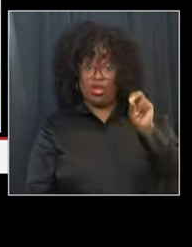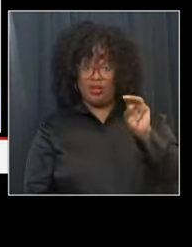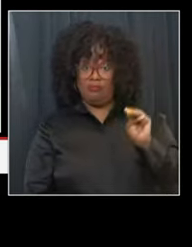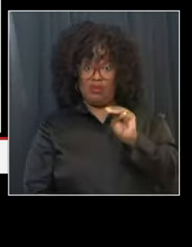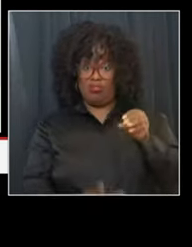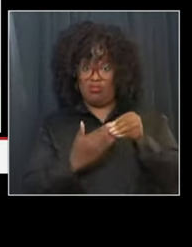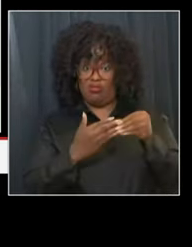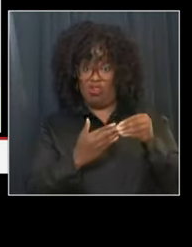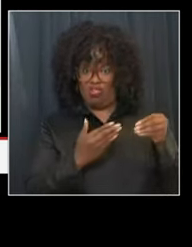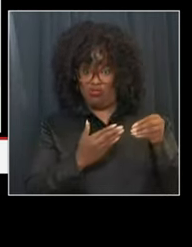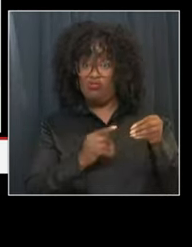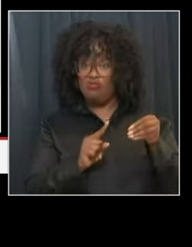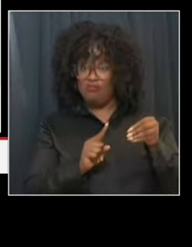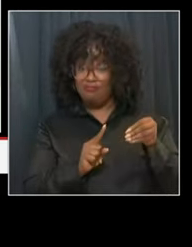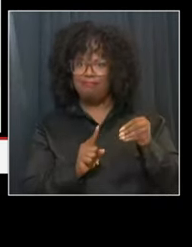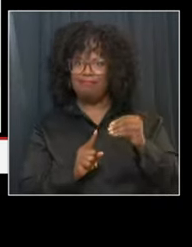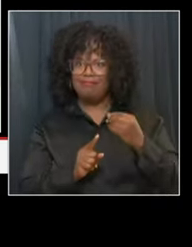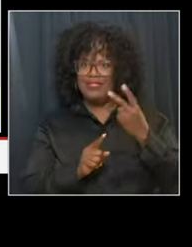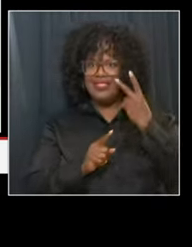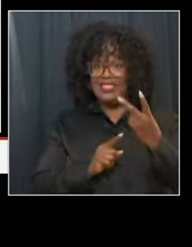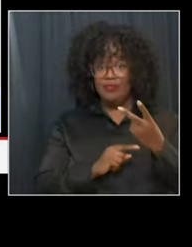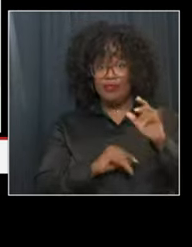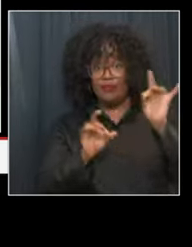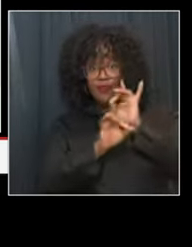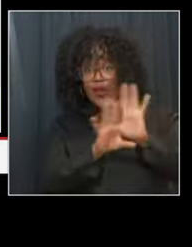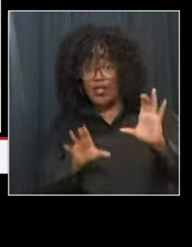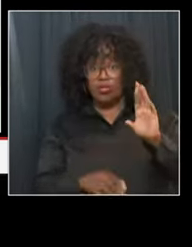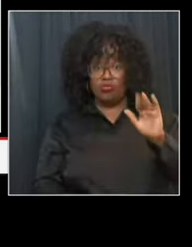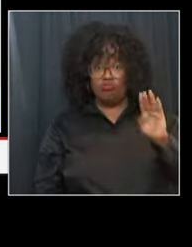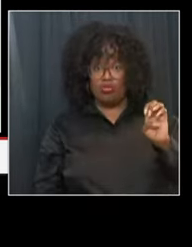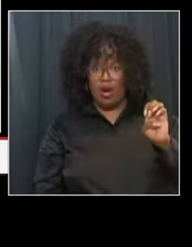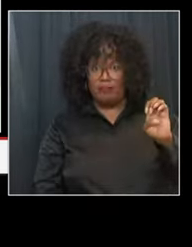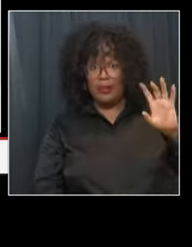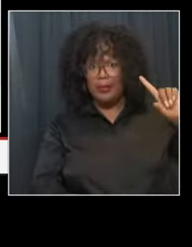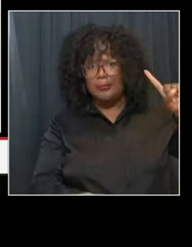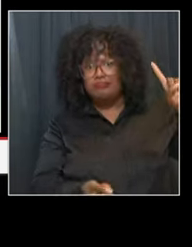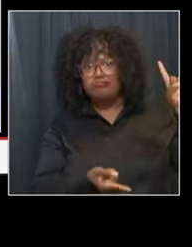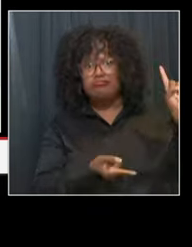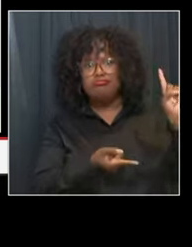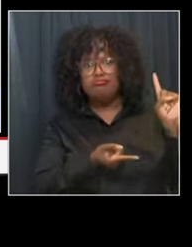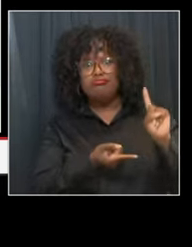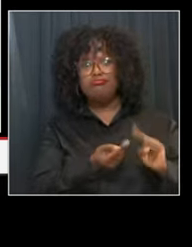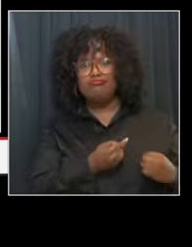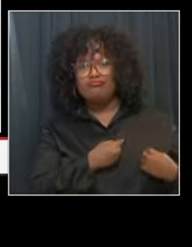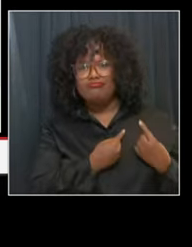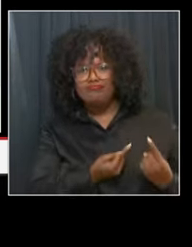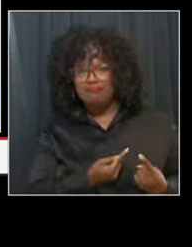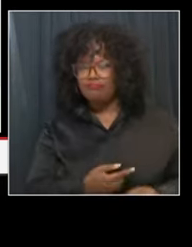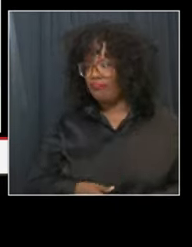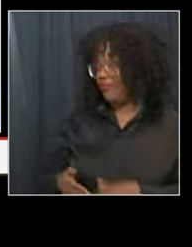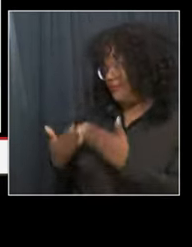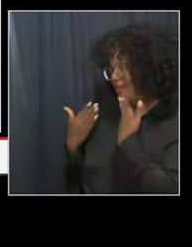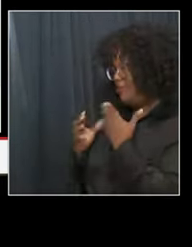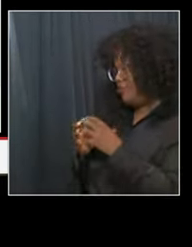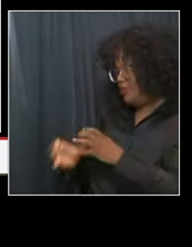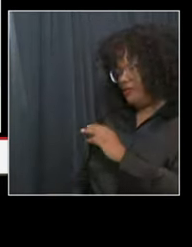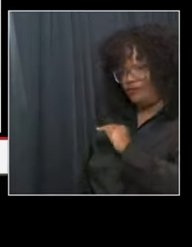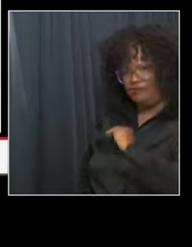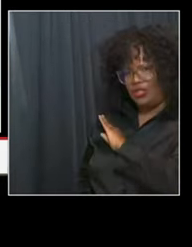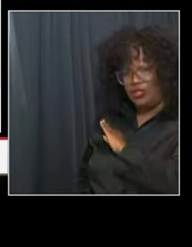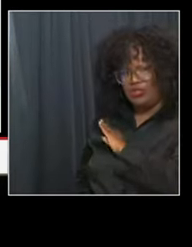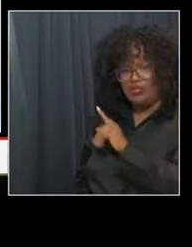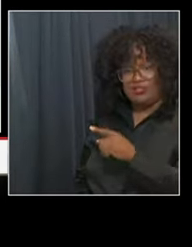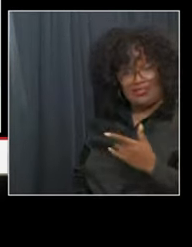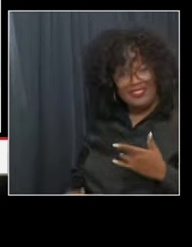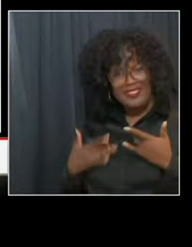ways that we've invested over the past several years, and we're really excited, Mayor, that you continue to invest in making and helping